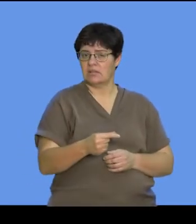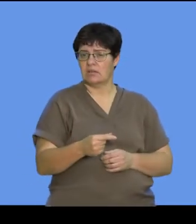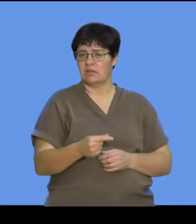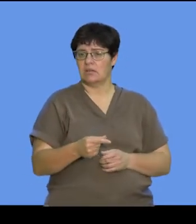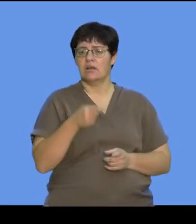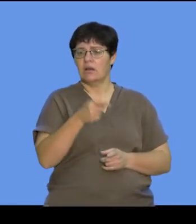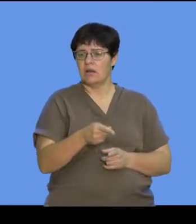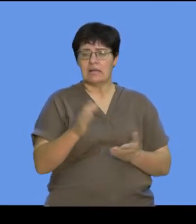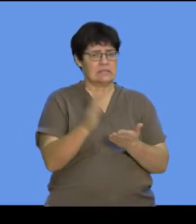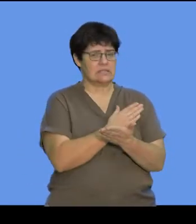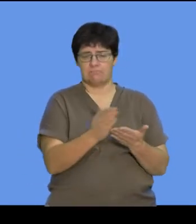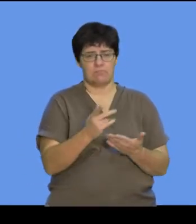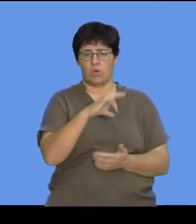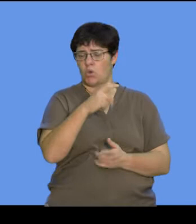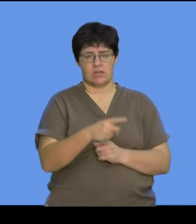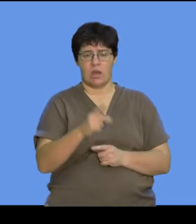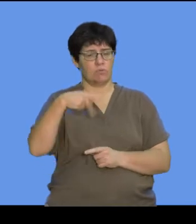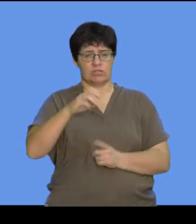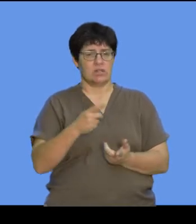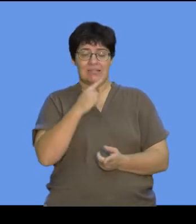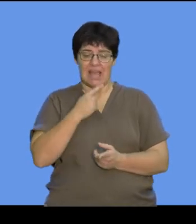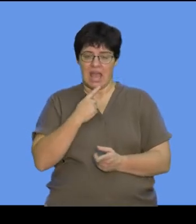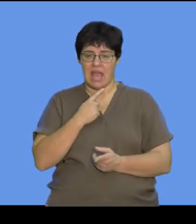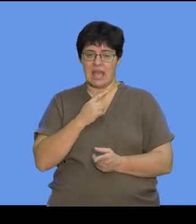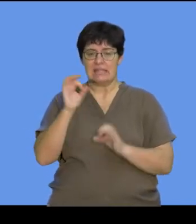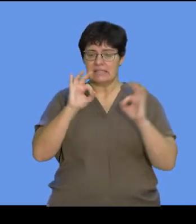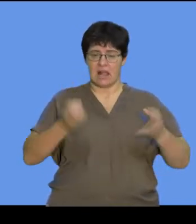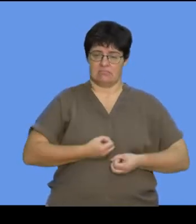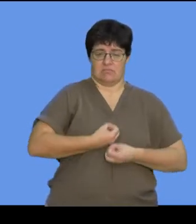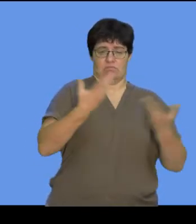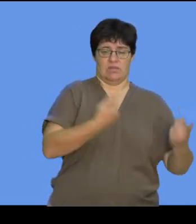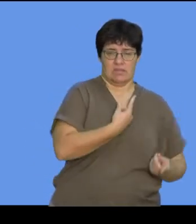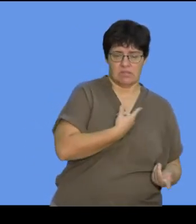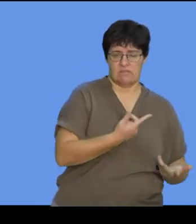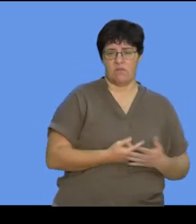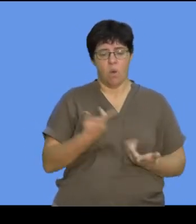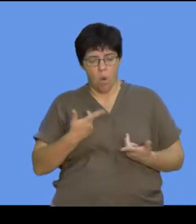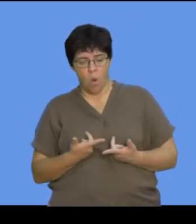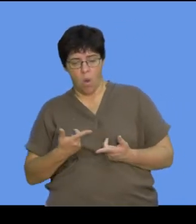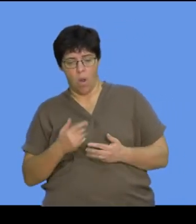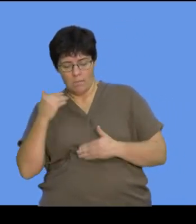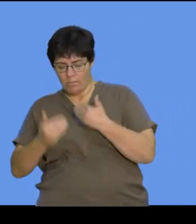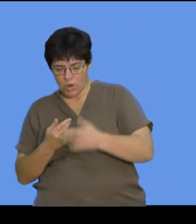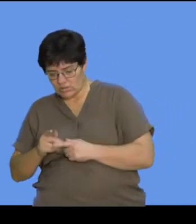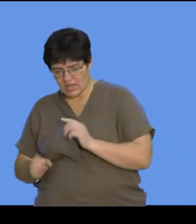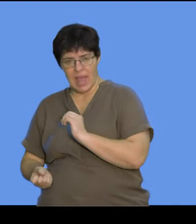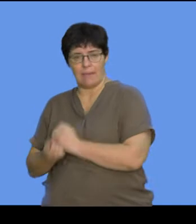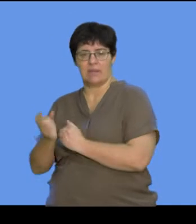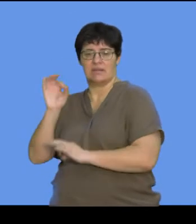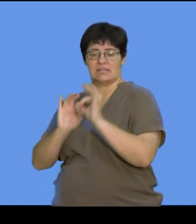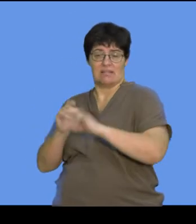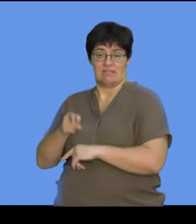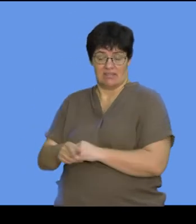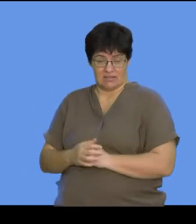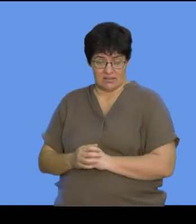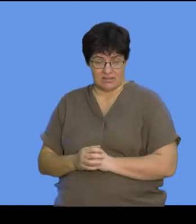for proteins in some instances. They code for how cells express themselves or how certain processes occur in a